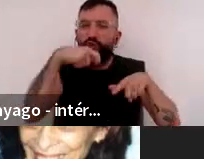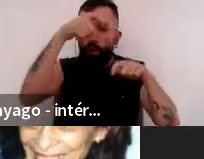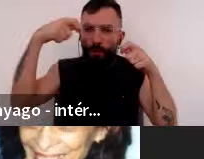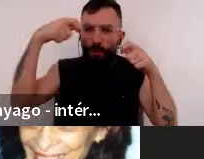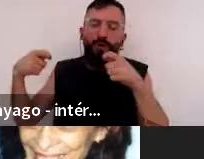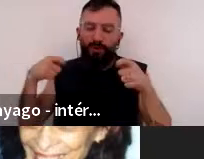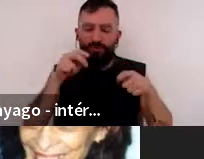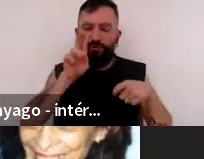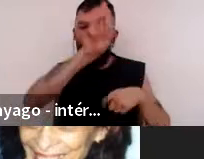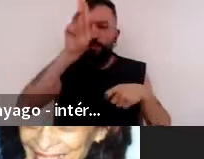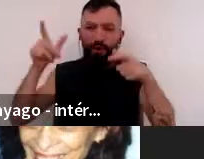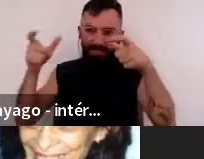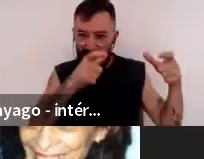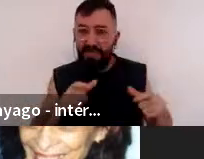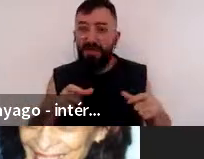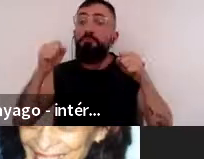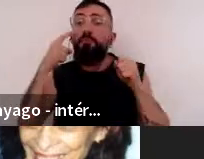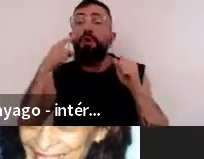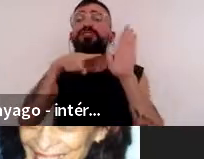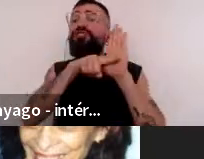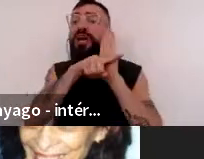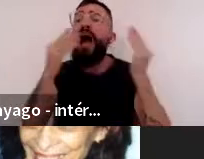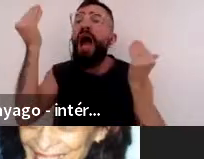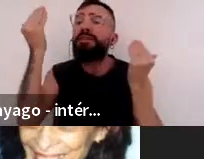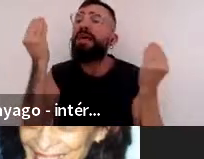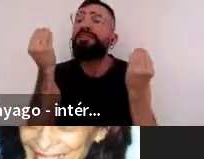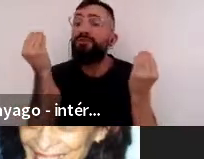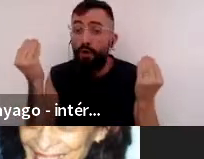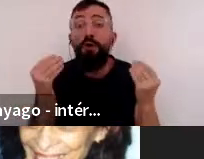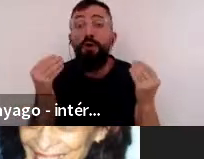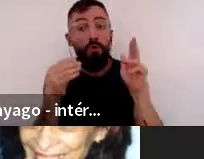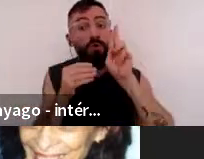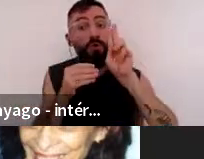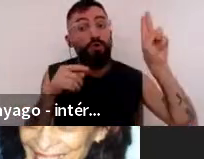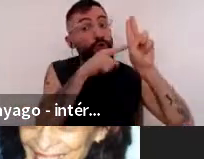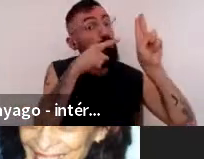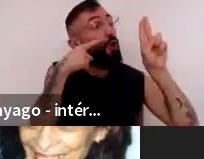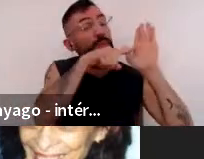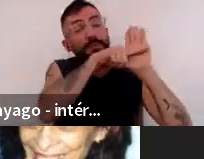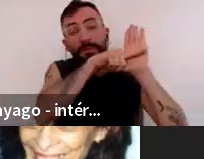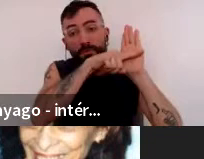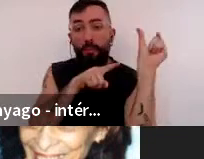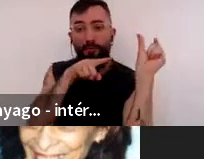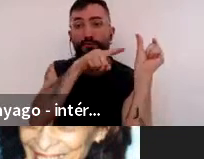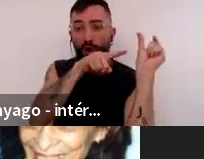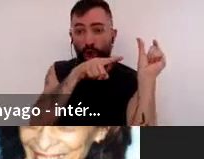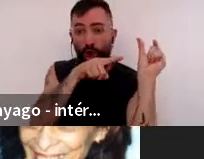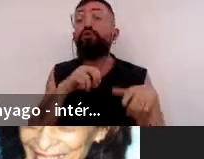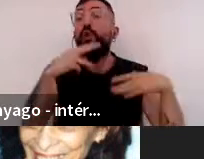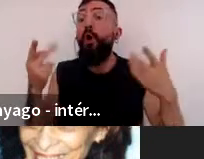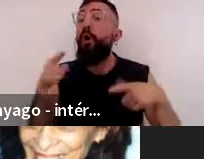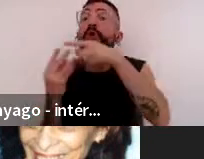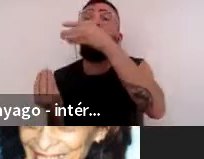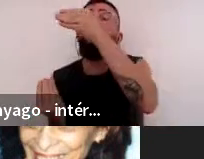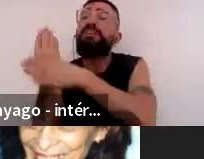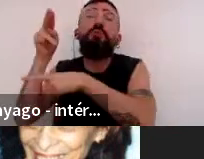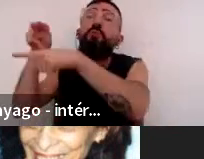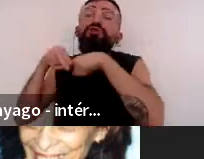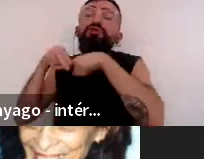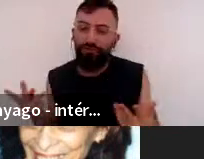of their morphological aspects as well as their motivational aspects. As for